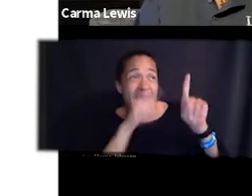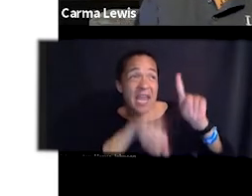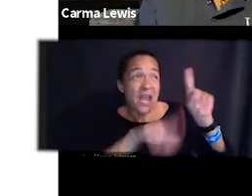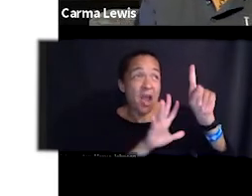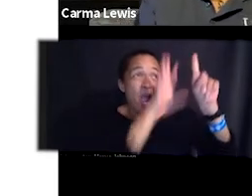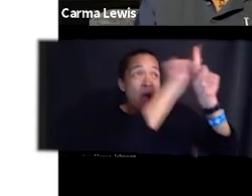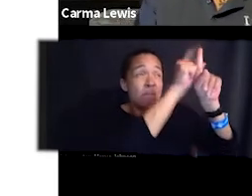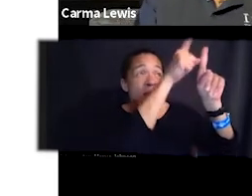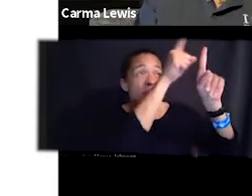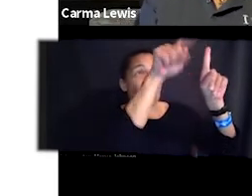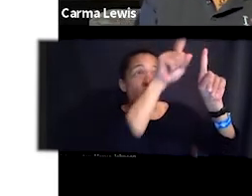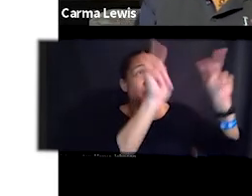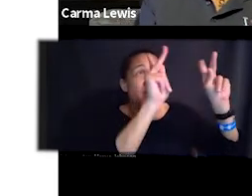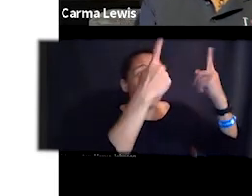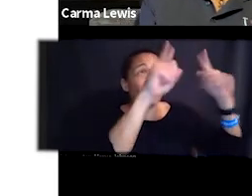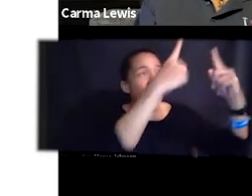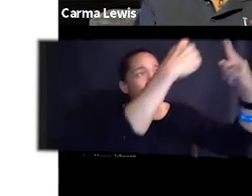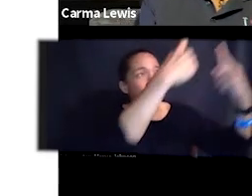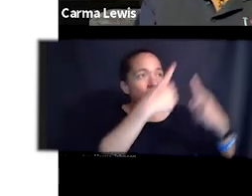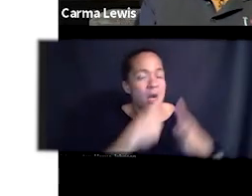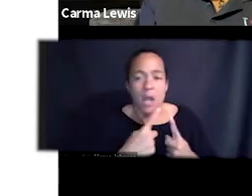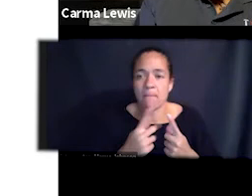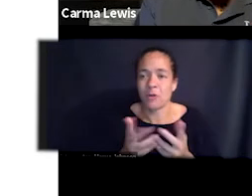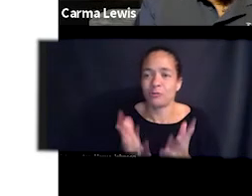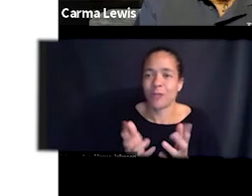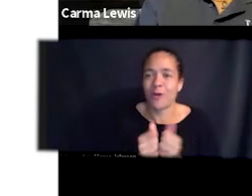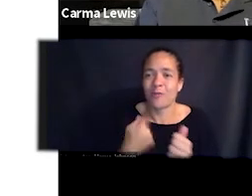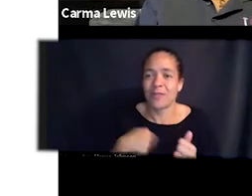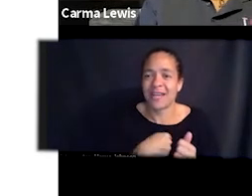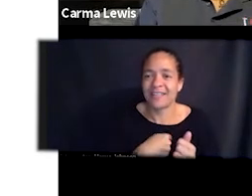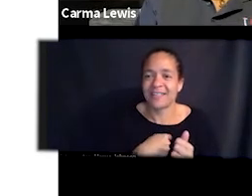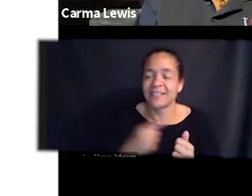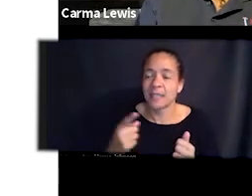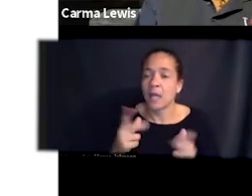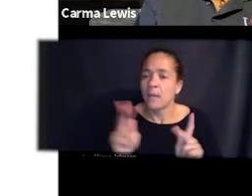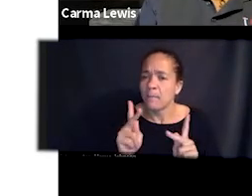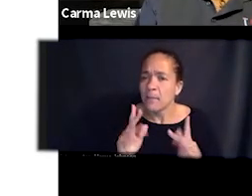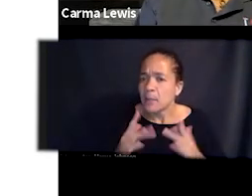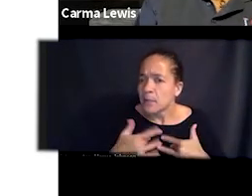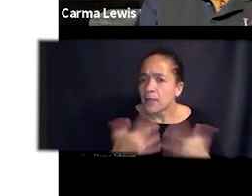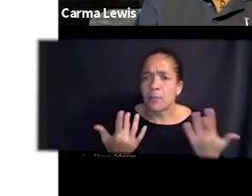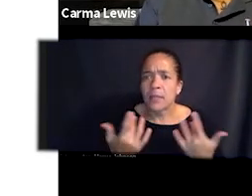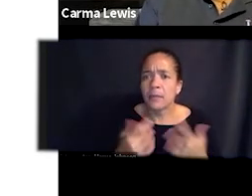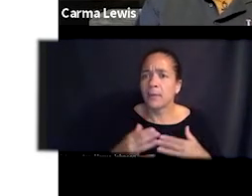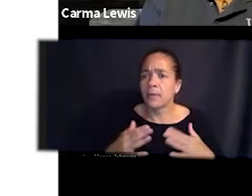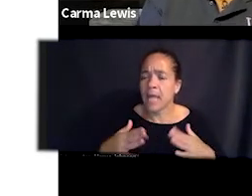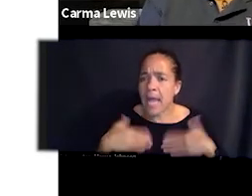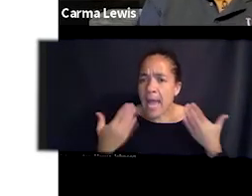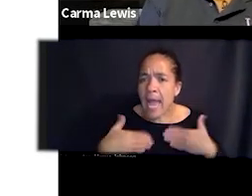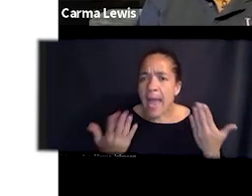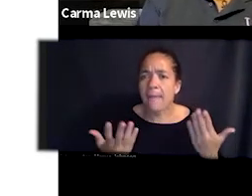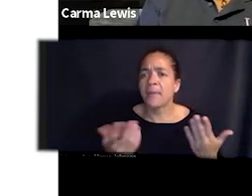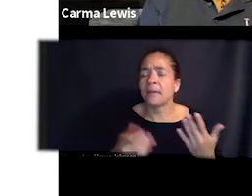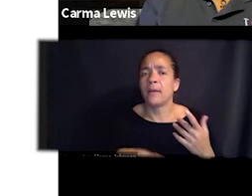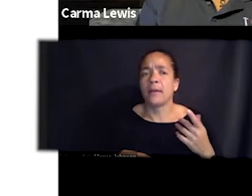they were really tickled about that. And it made people happy that we're finally appearing to